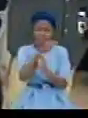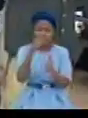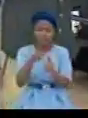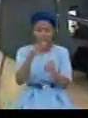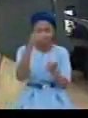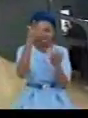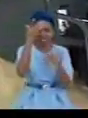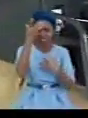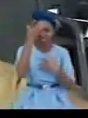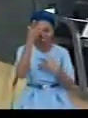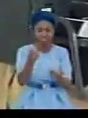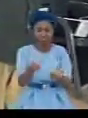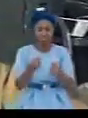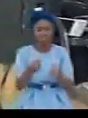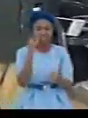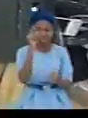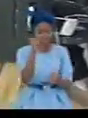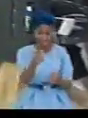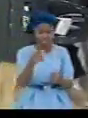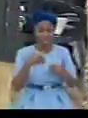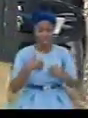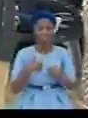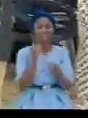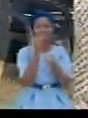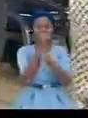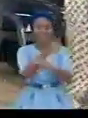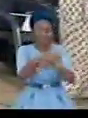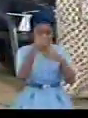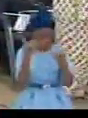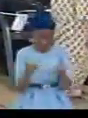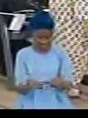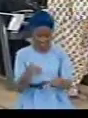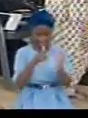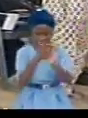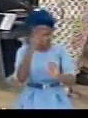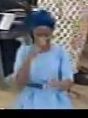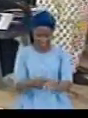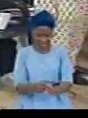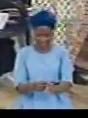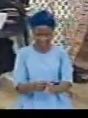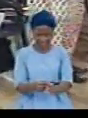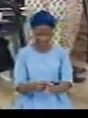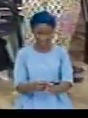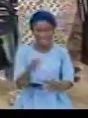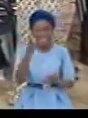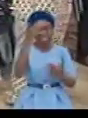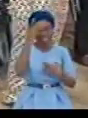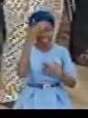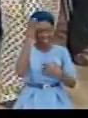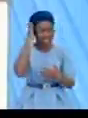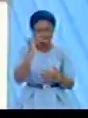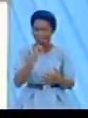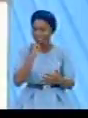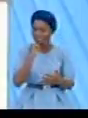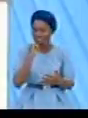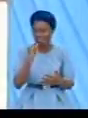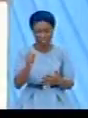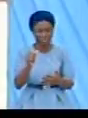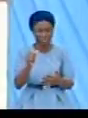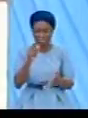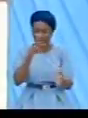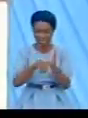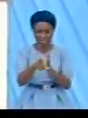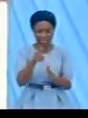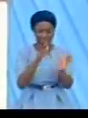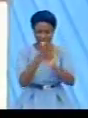comes, you have overcome already. Sickness will not cut short your life. Disease will